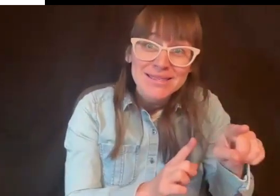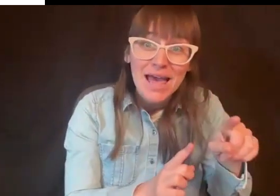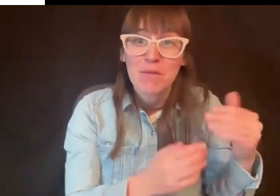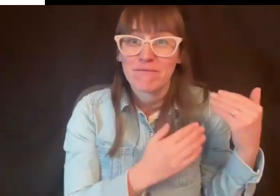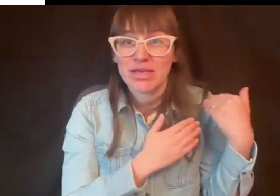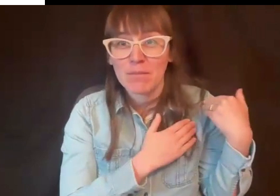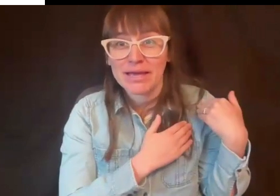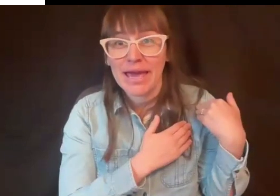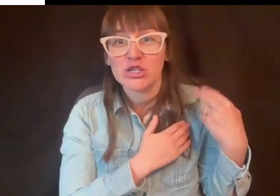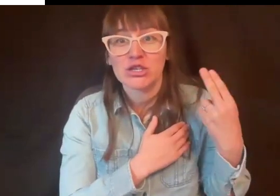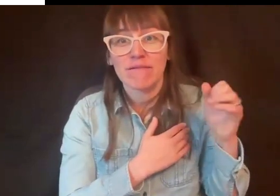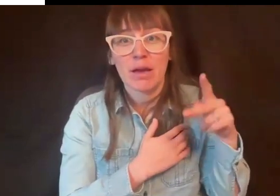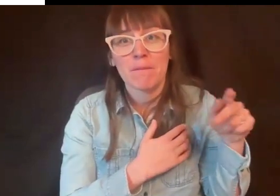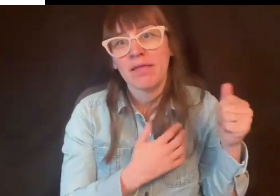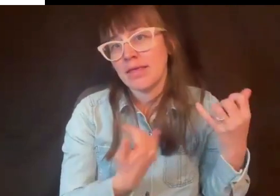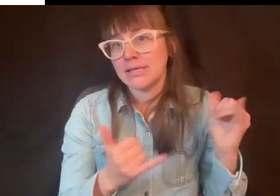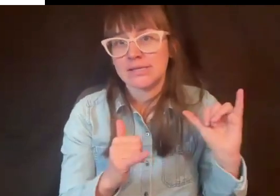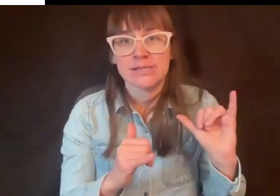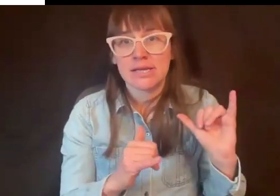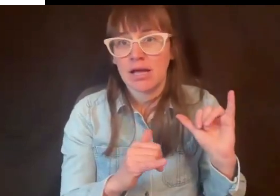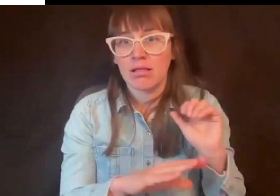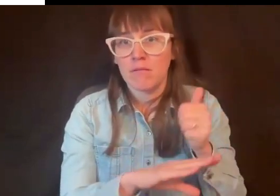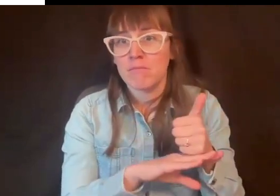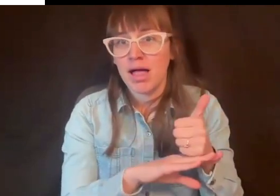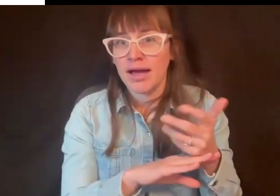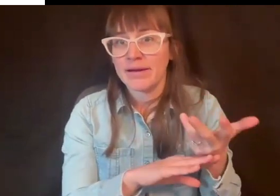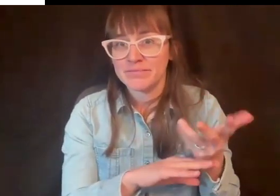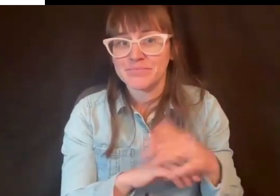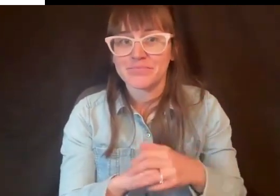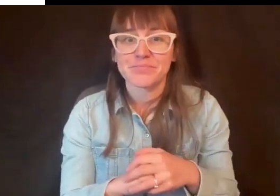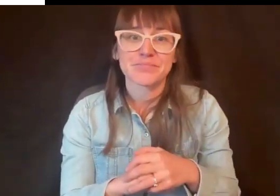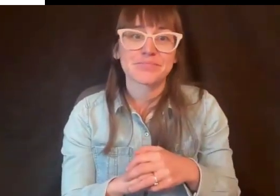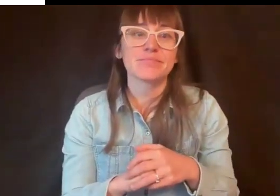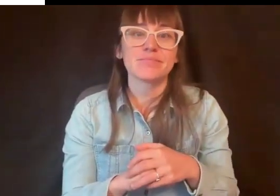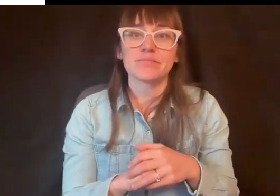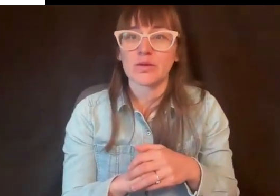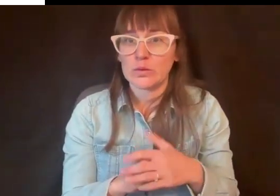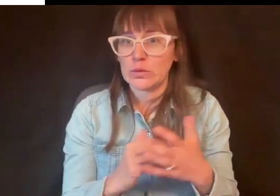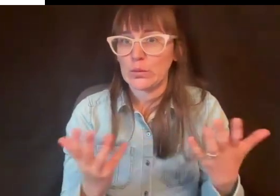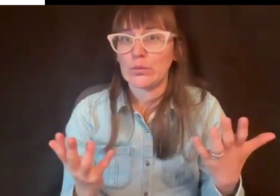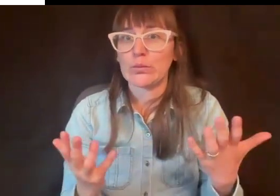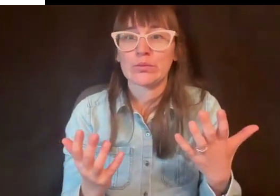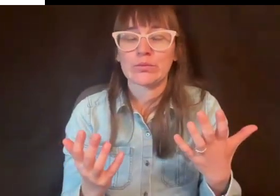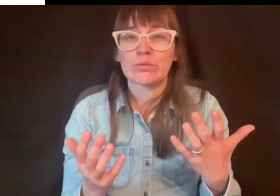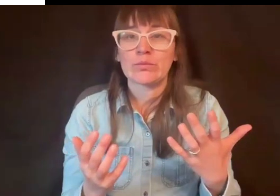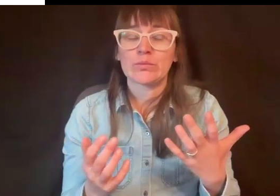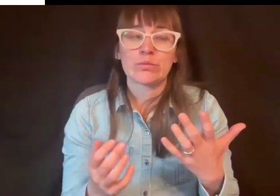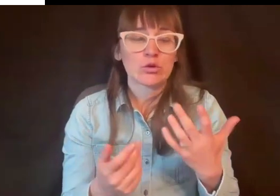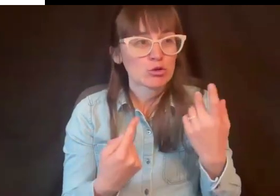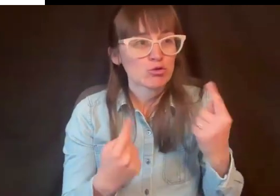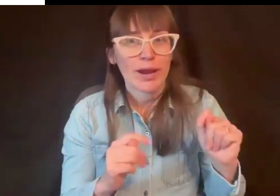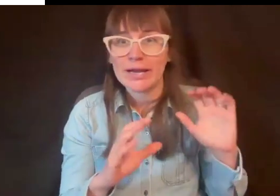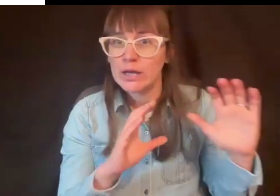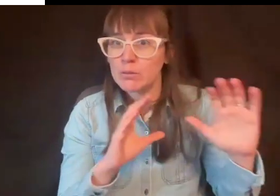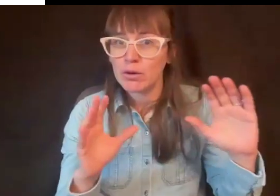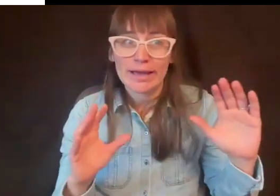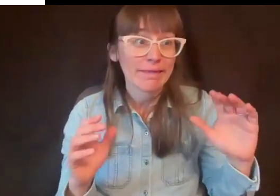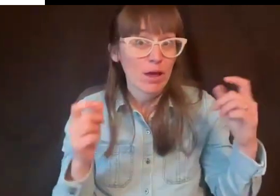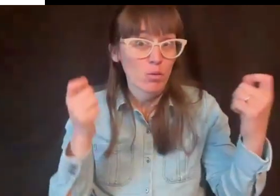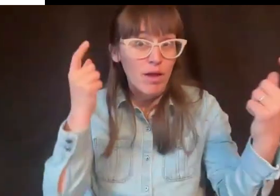HIPAA, they apply. So this might be a good opportunity to just make sure all parties are on the same page about those